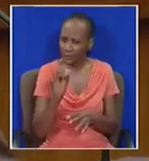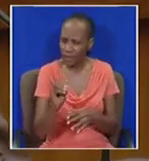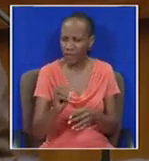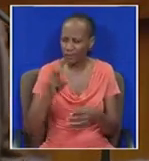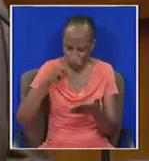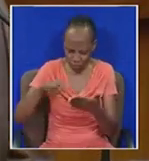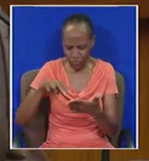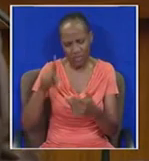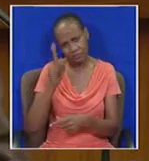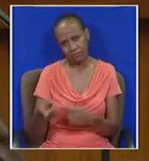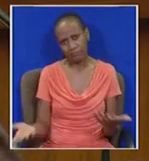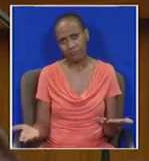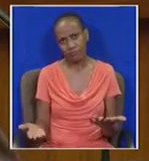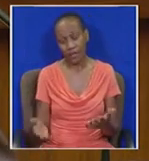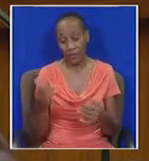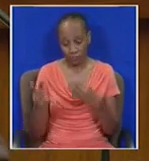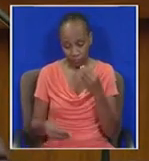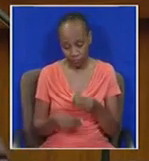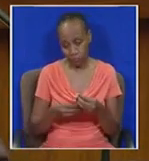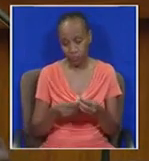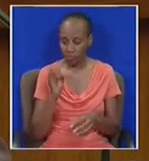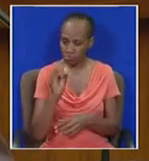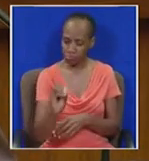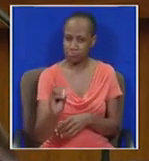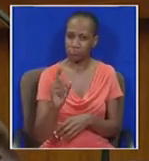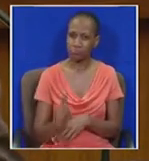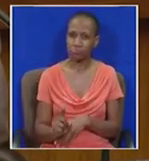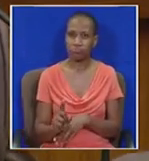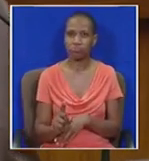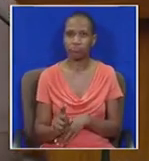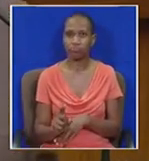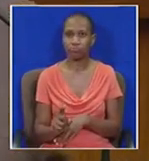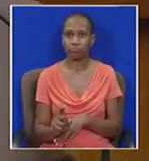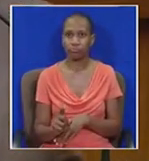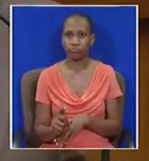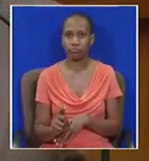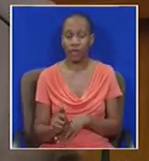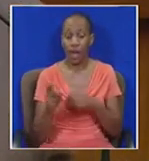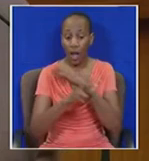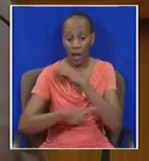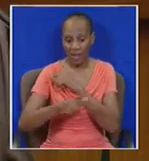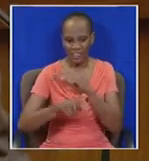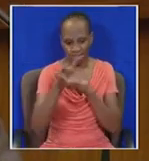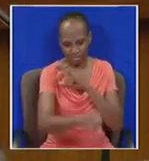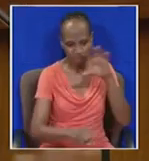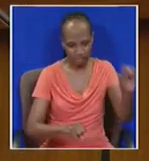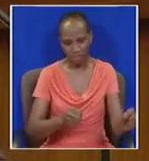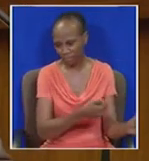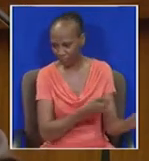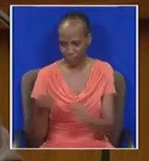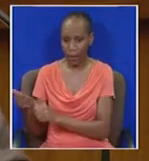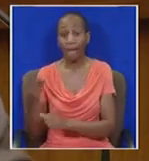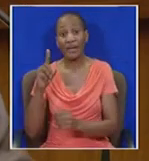pain. Needless to say, there is also a lot of disposition which took place that is not